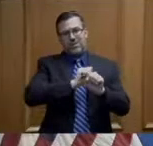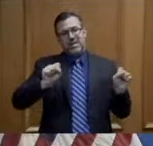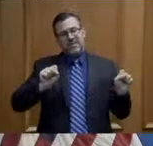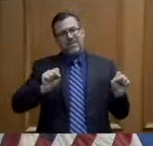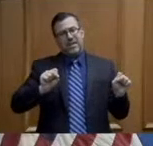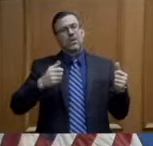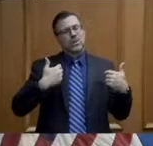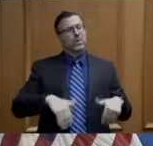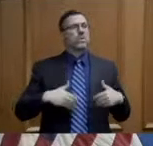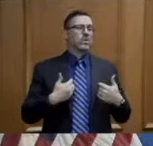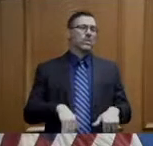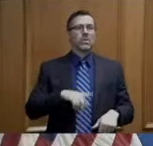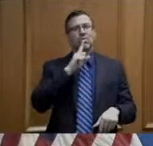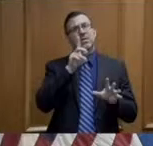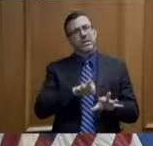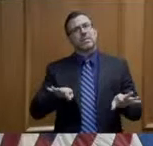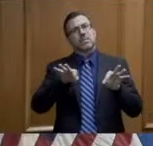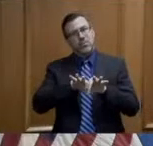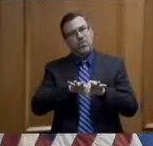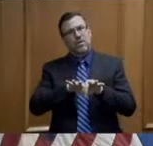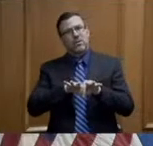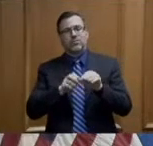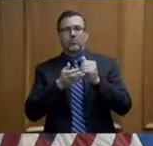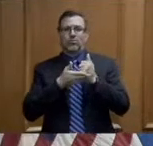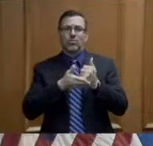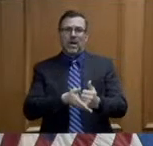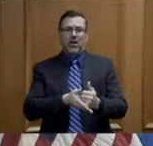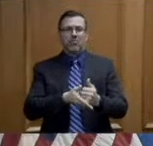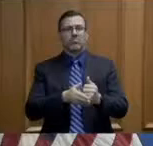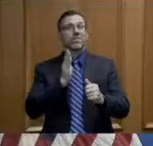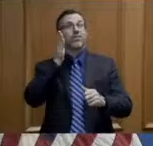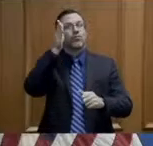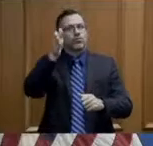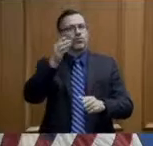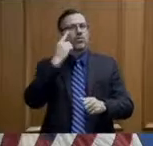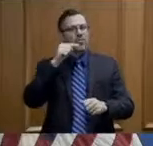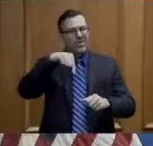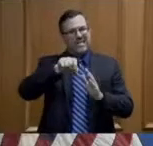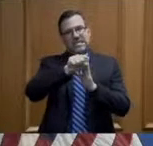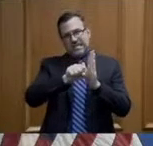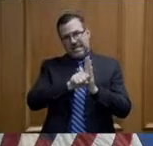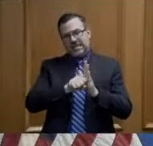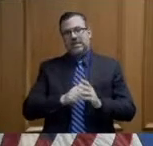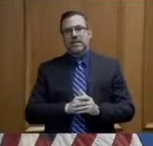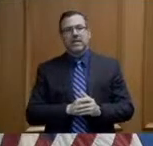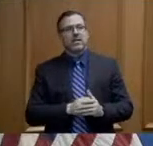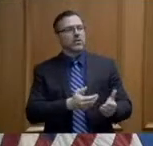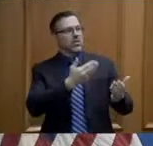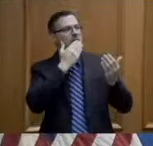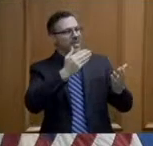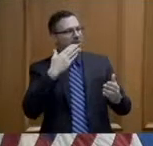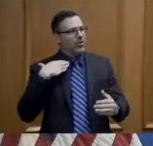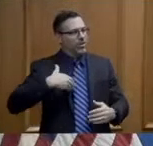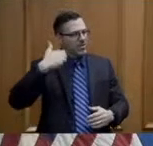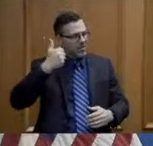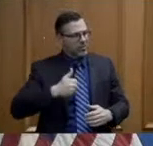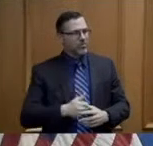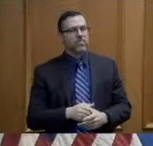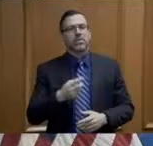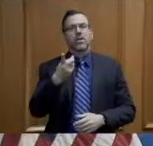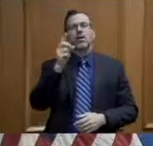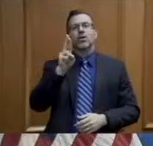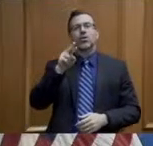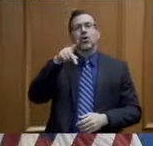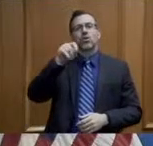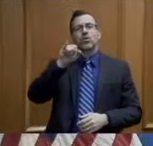in the future of Tennessee, and we are committed to that future for our kids. So thank you, Commissioner. Dr. Piercy,